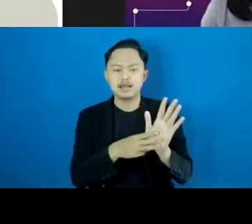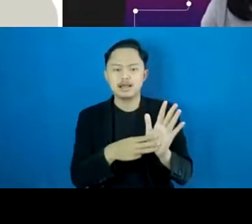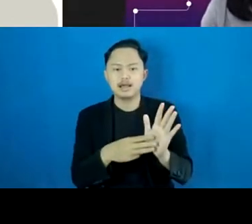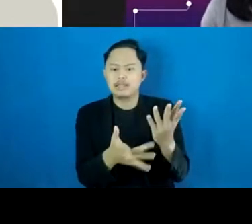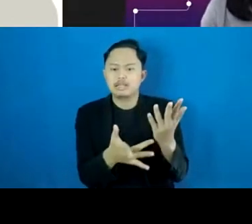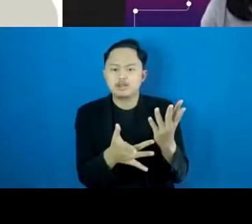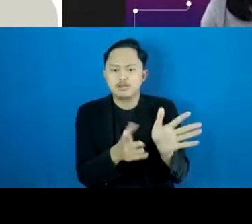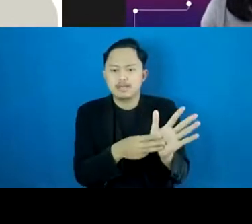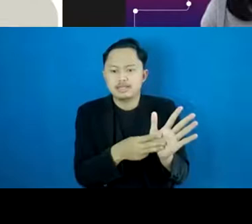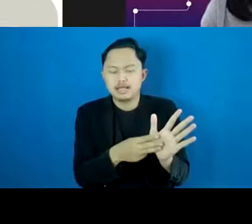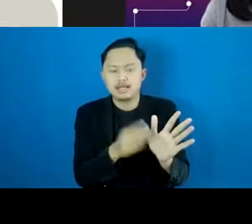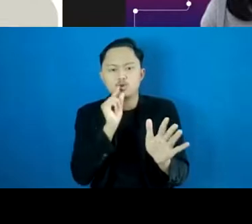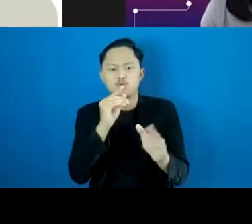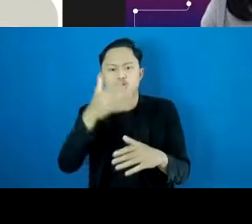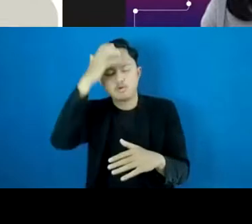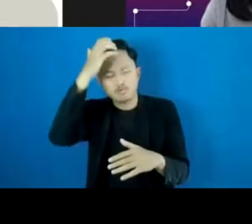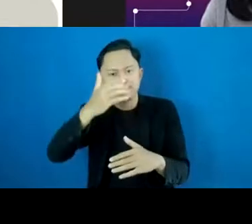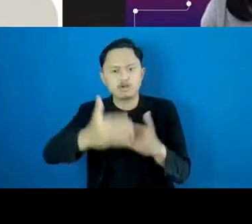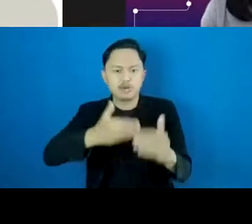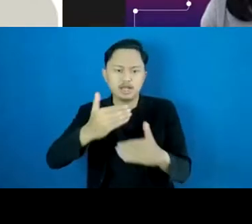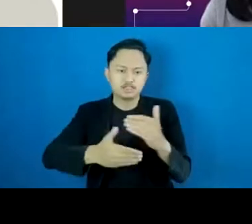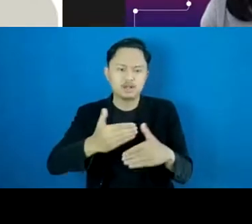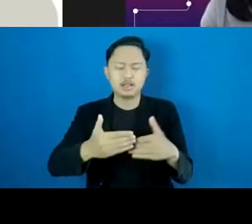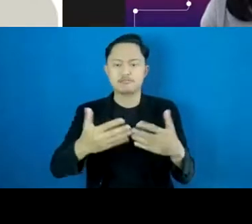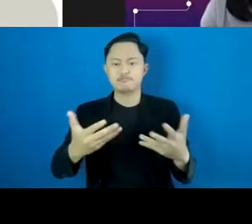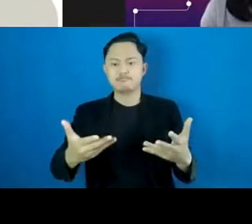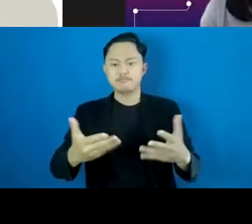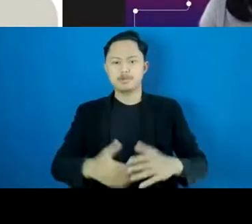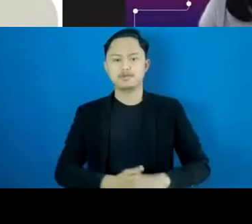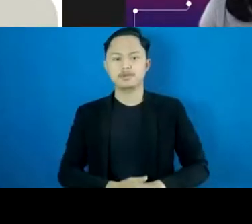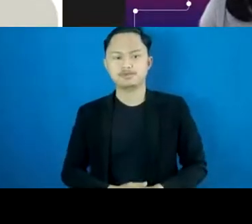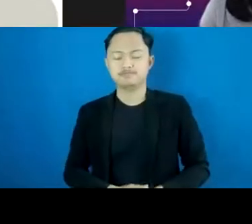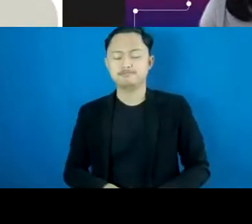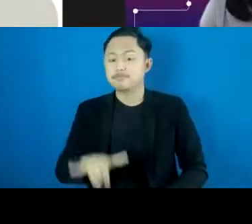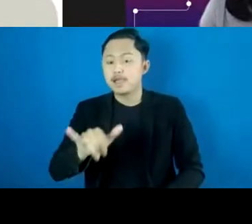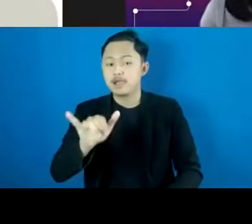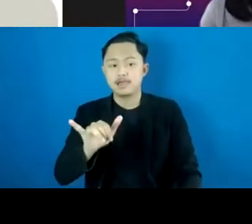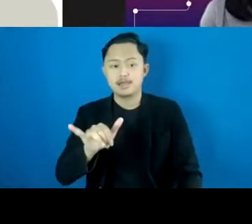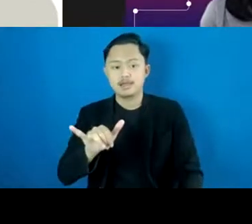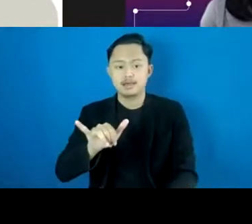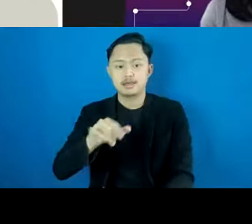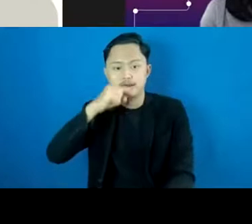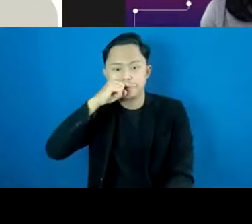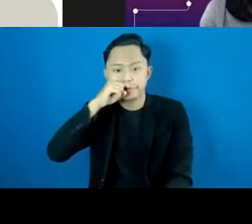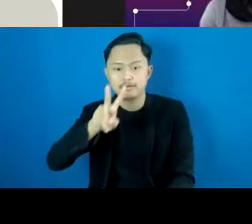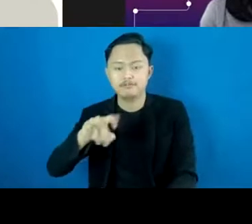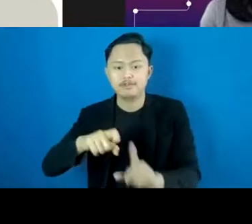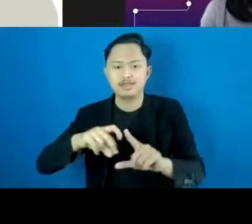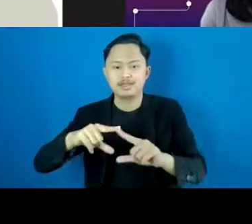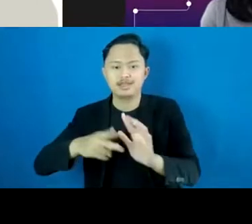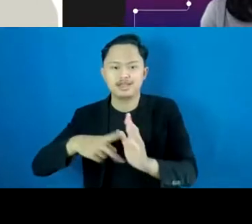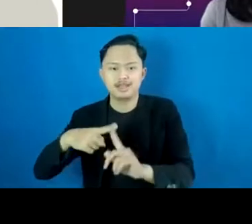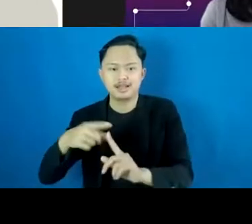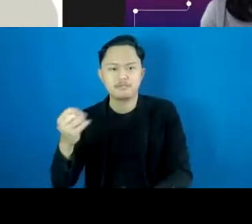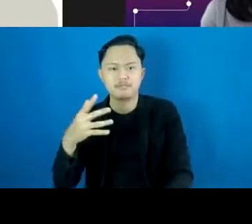problem during e-bus operation, and about the battery cycle used? Absolutely. Yeah. Mr. Vikrant has already briefed it. However, we